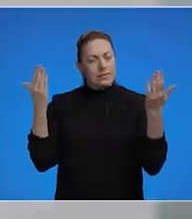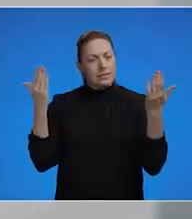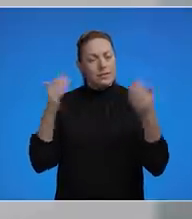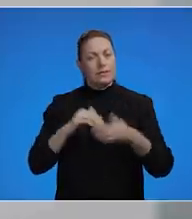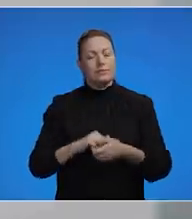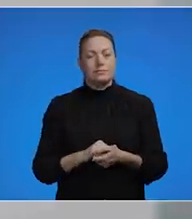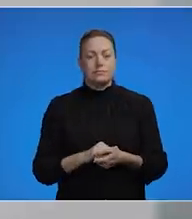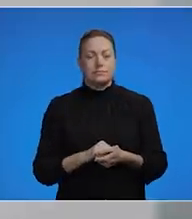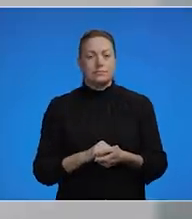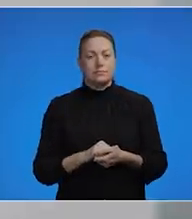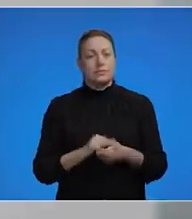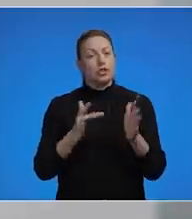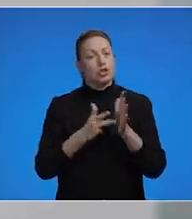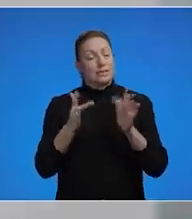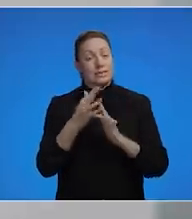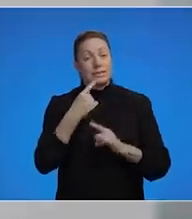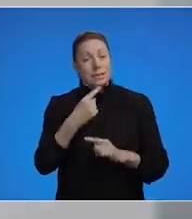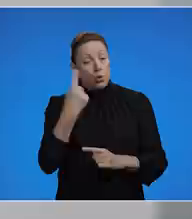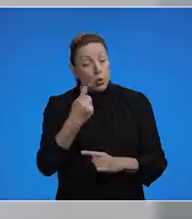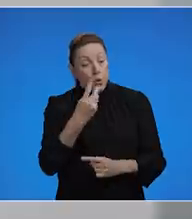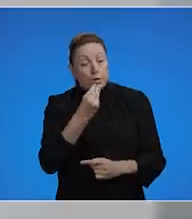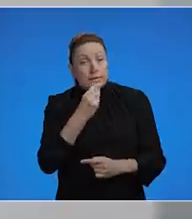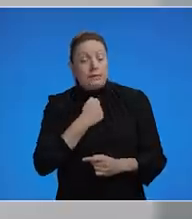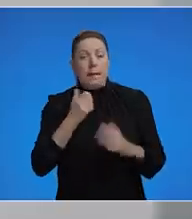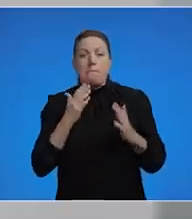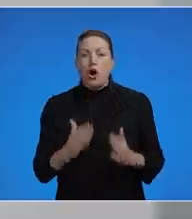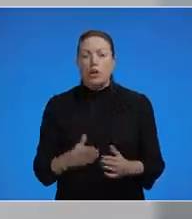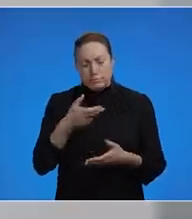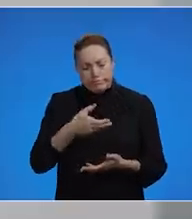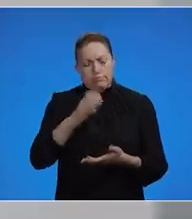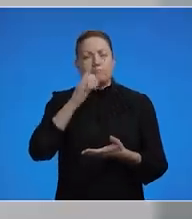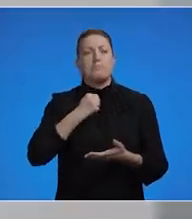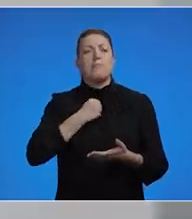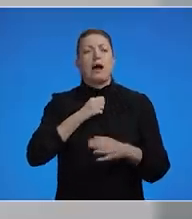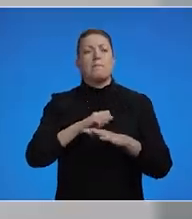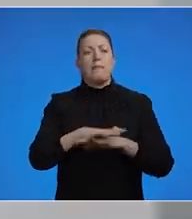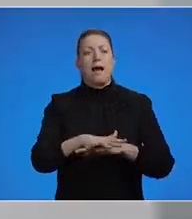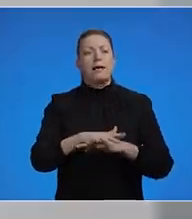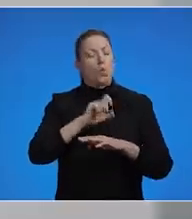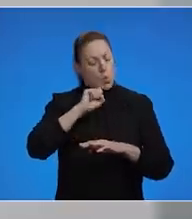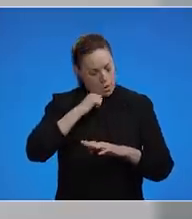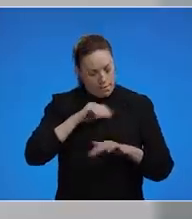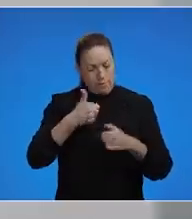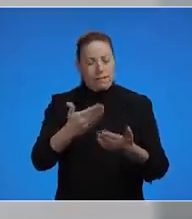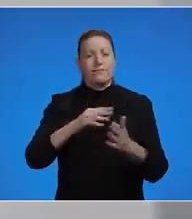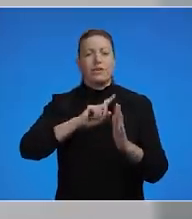to say, whoever eats my body and drinks my blood has eternal life.